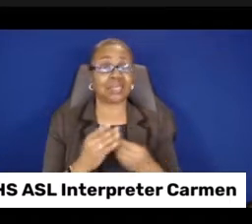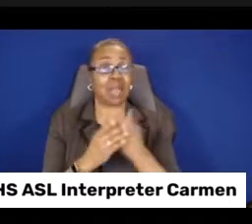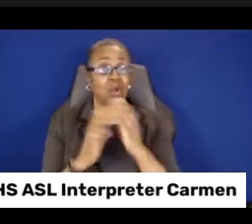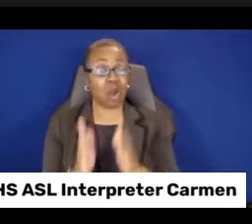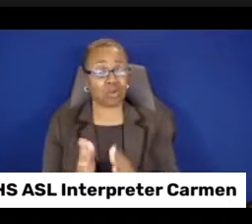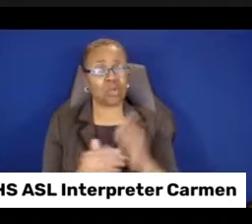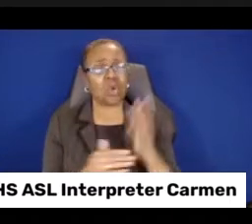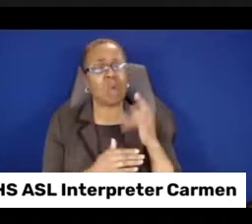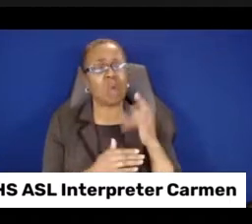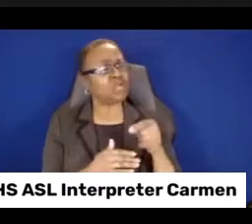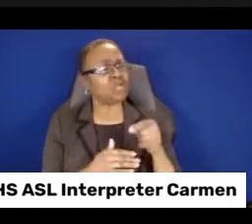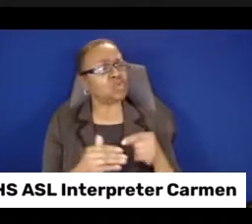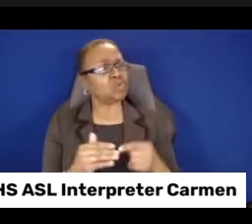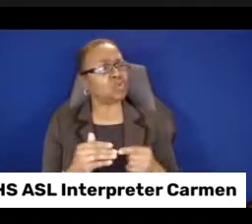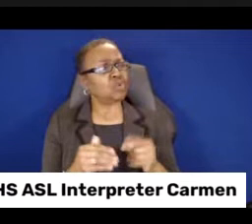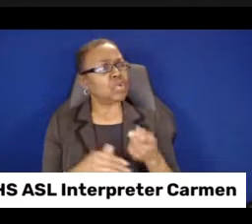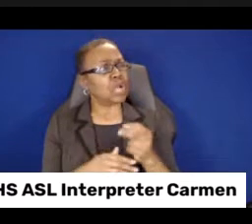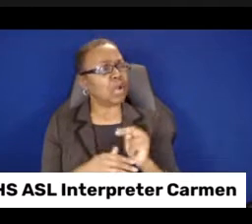why do you garden?